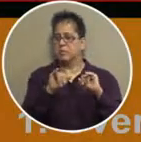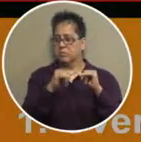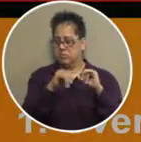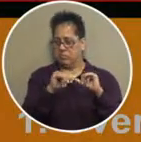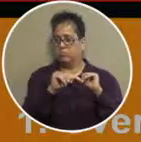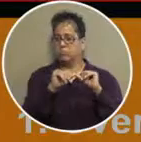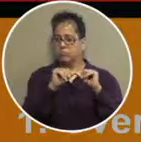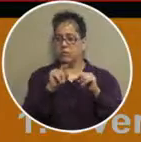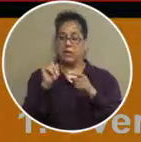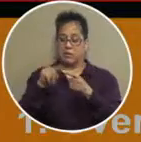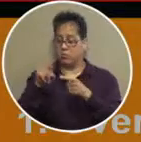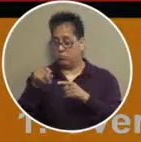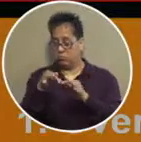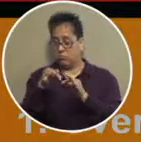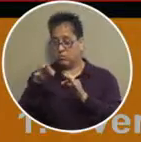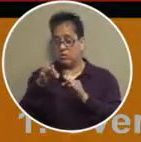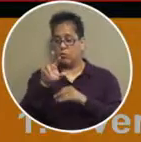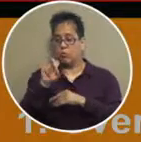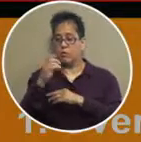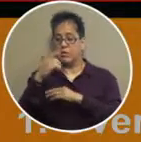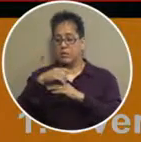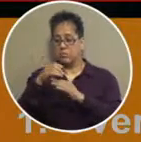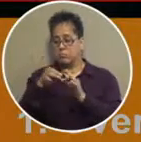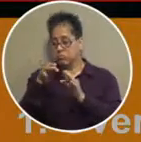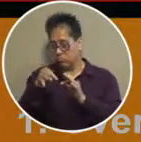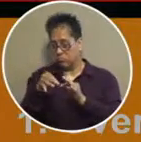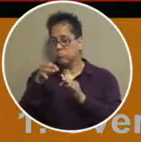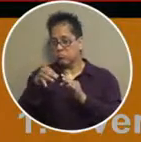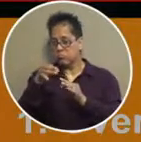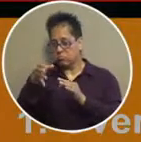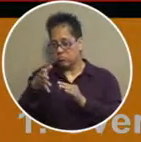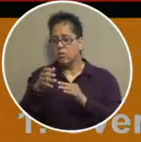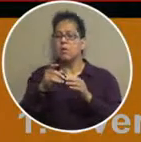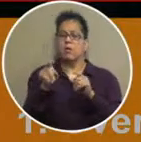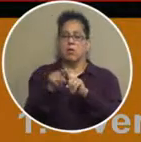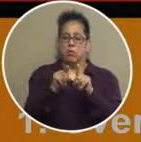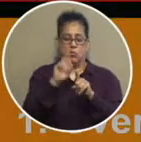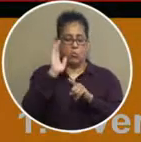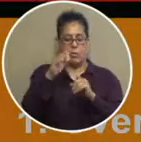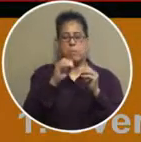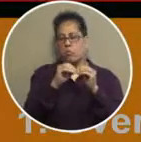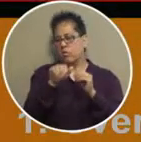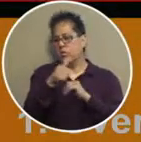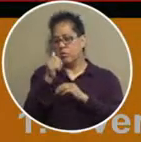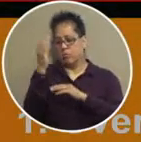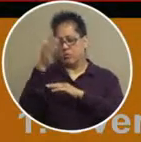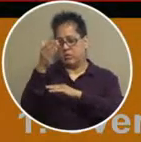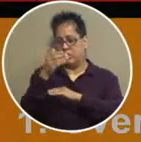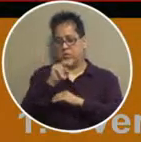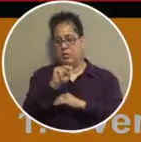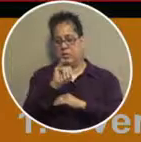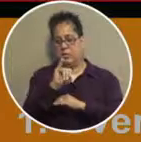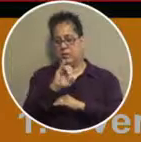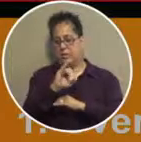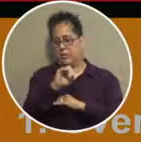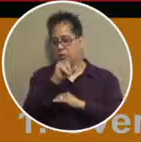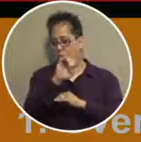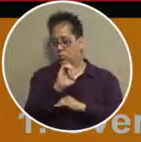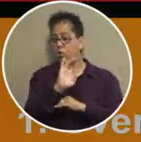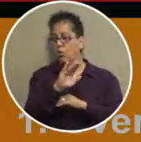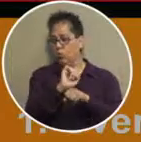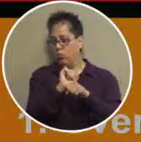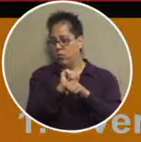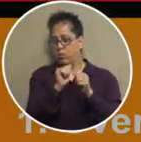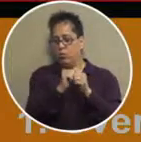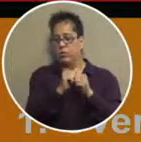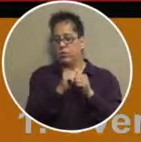you keep extending it every 30 days. And then there will be an additional presentation later on through Nicole Farini and the work that she's doing with